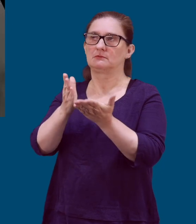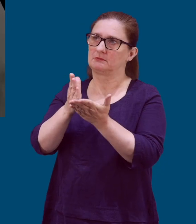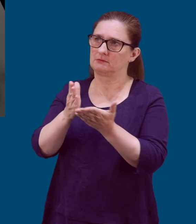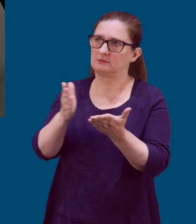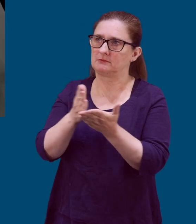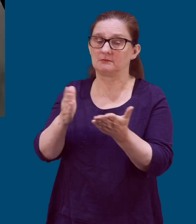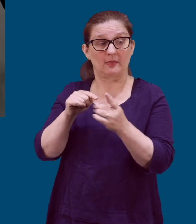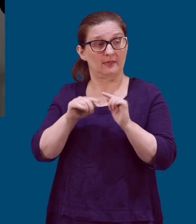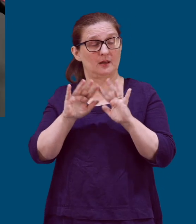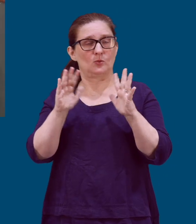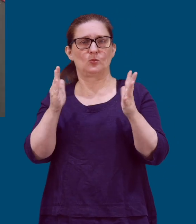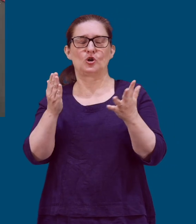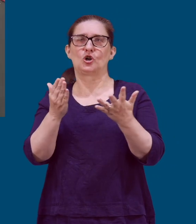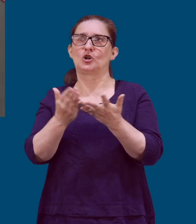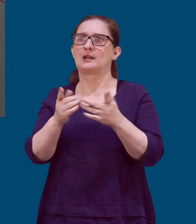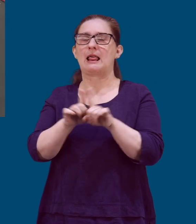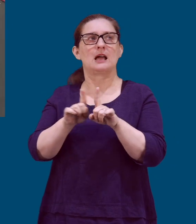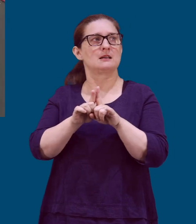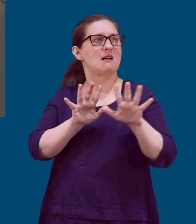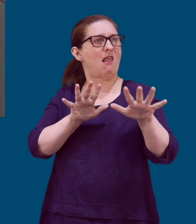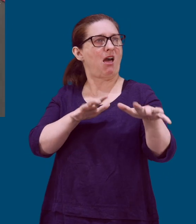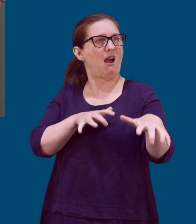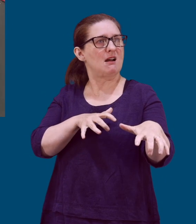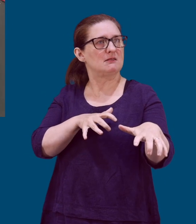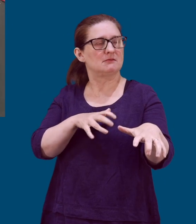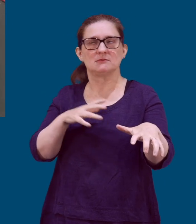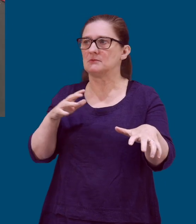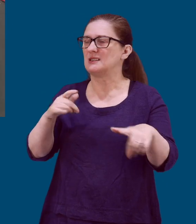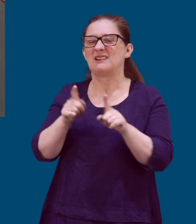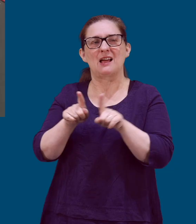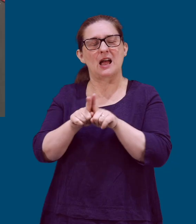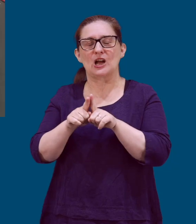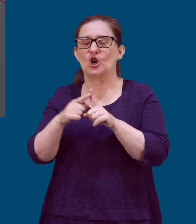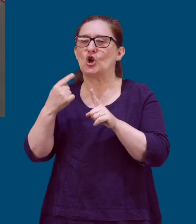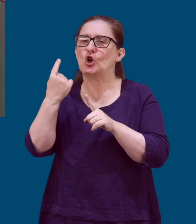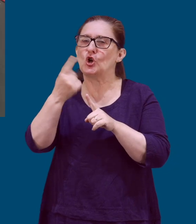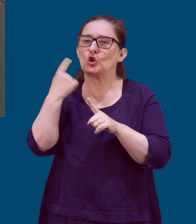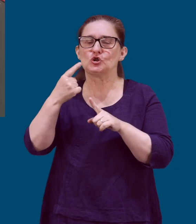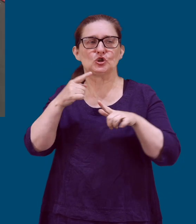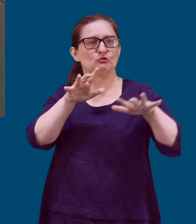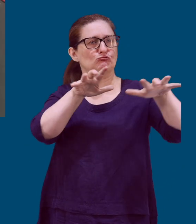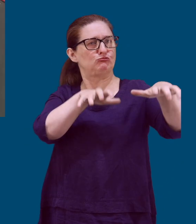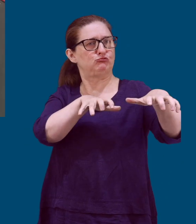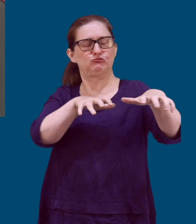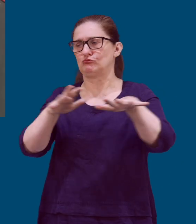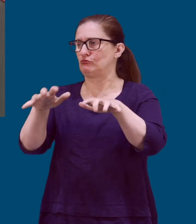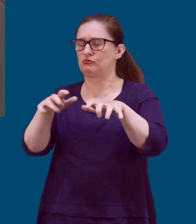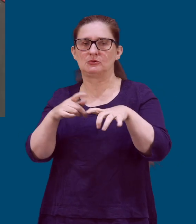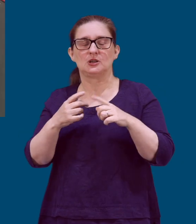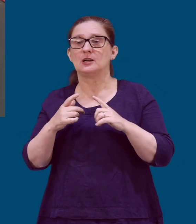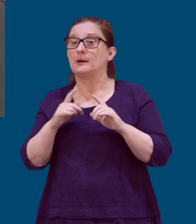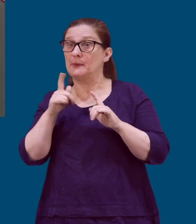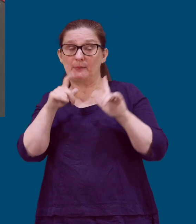this world, I see them akin to the lion. Sculptures all around London worship them. Tourists climb on them and